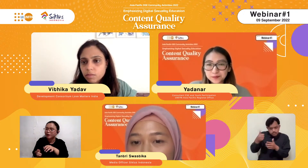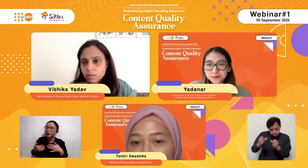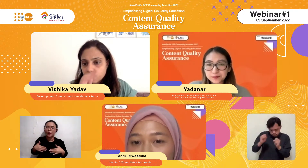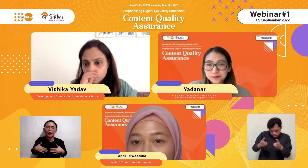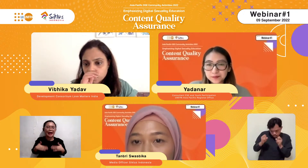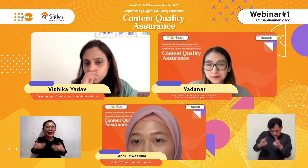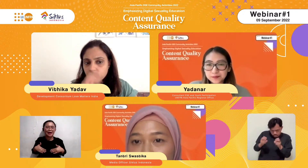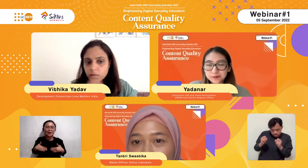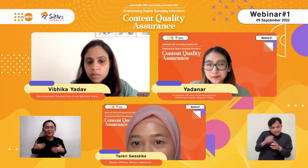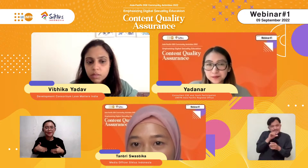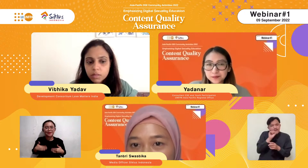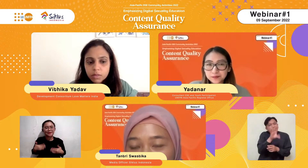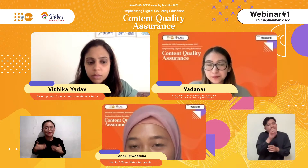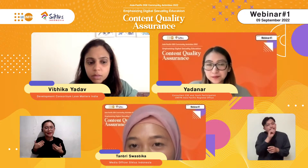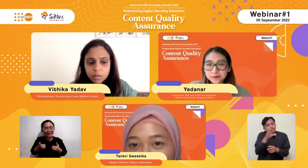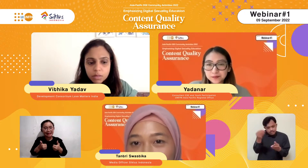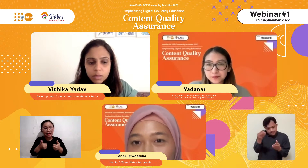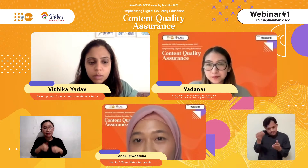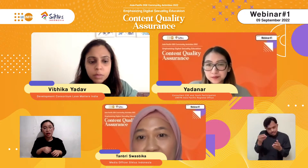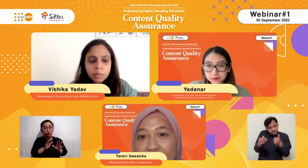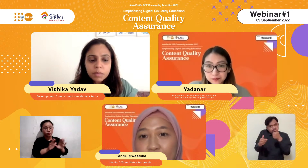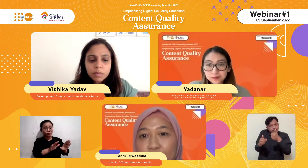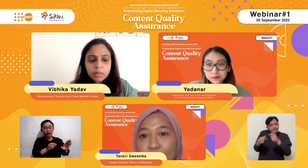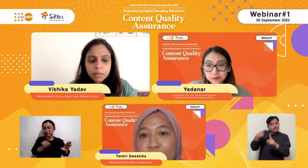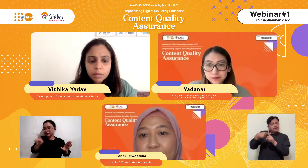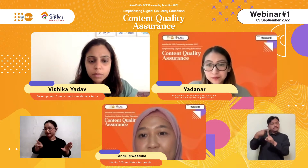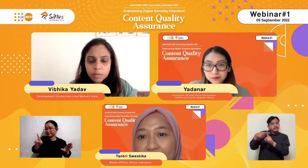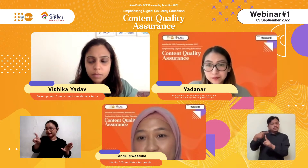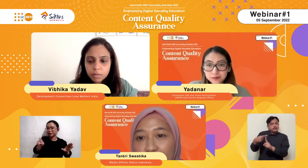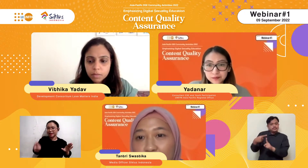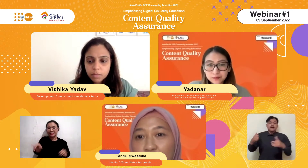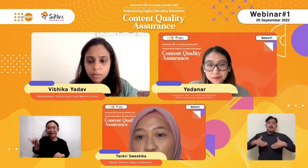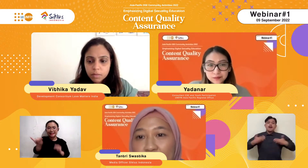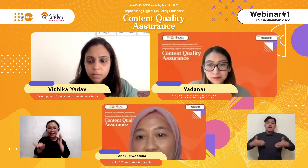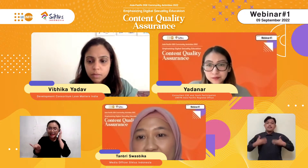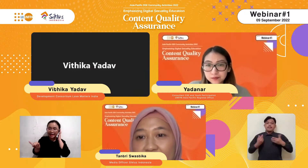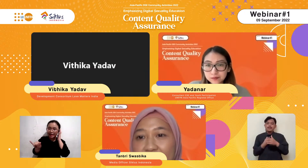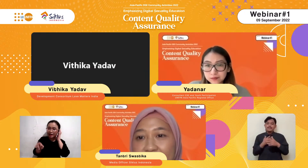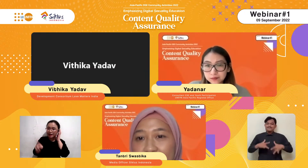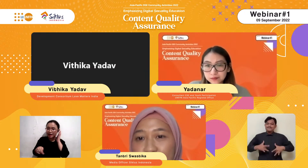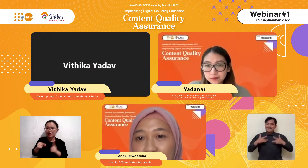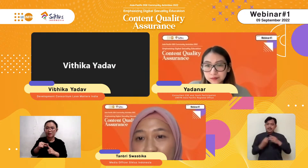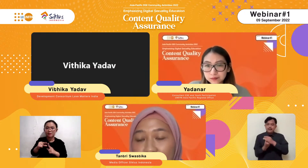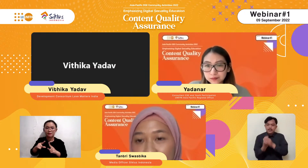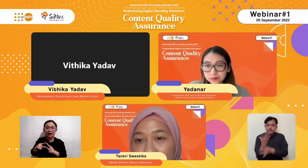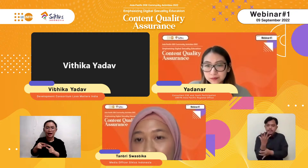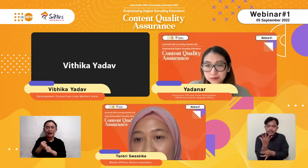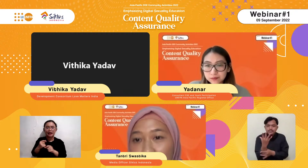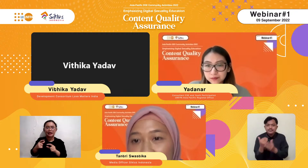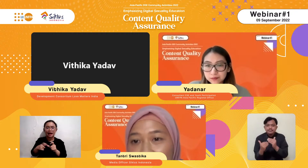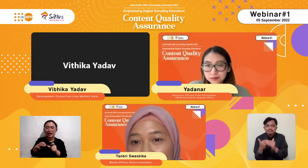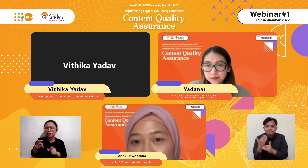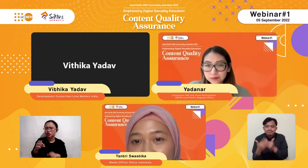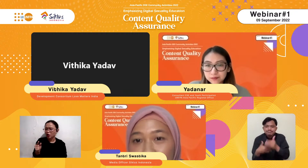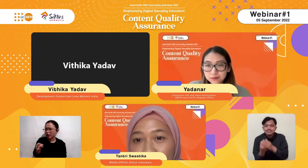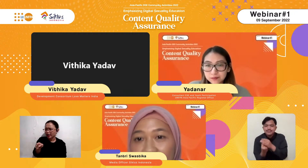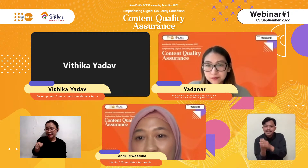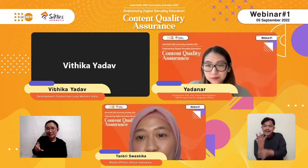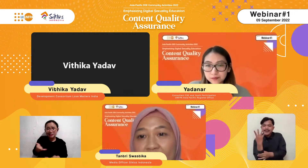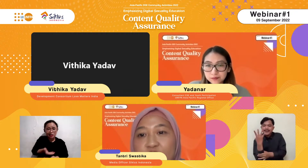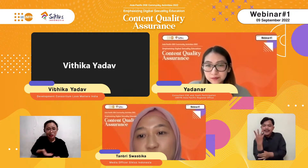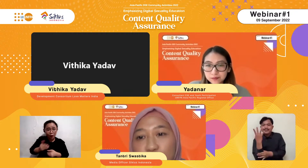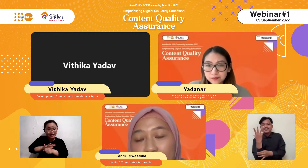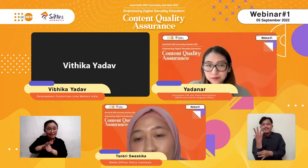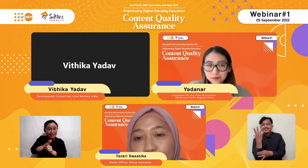this question to Yadanar, again from the Bagasol. What are the lessons we have learned from the COVID-19 that we